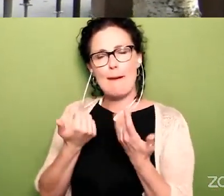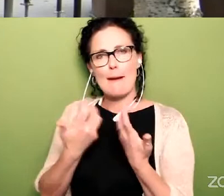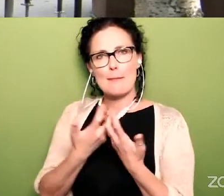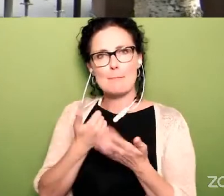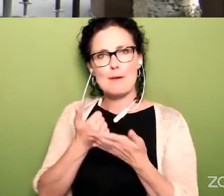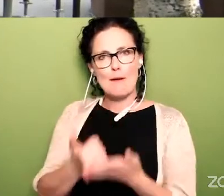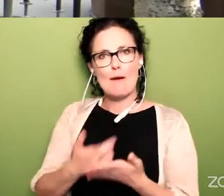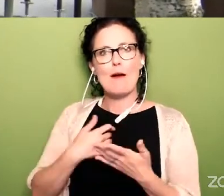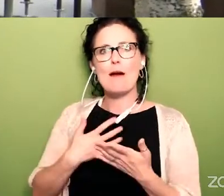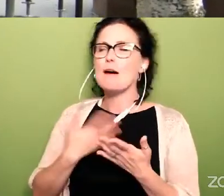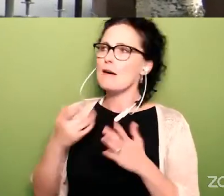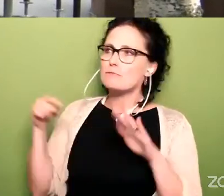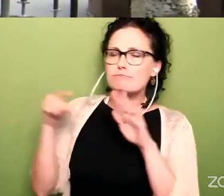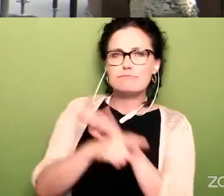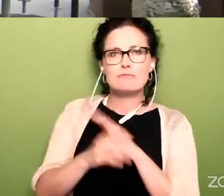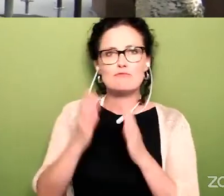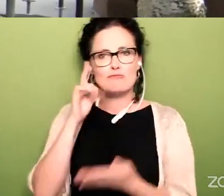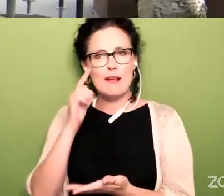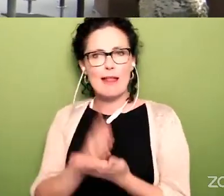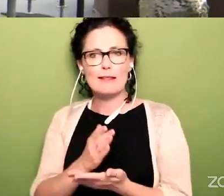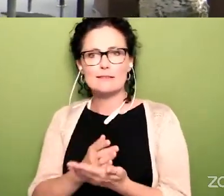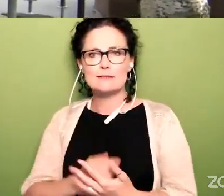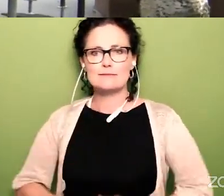to religious music during prayer.